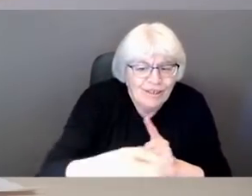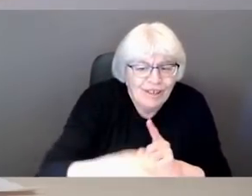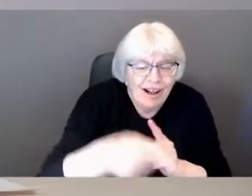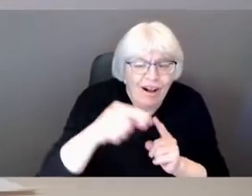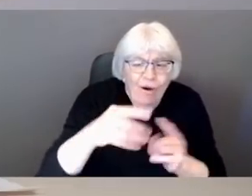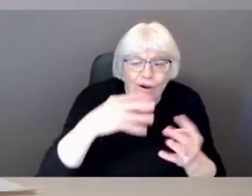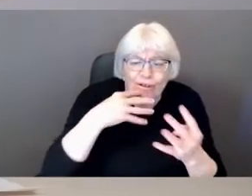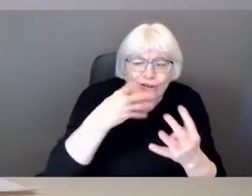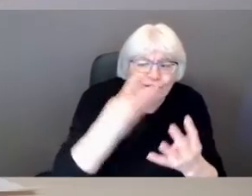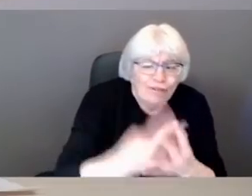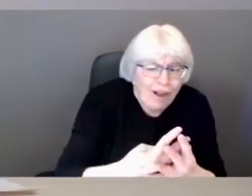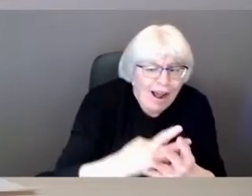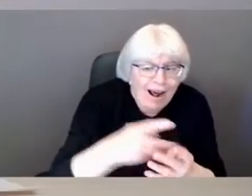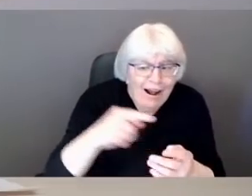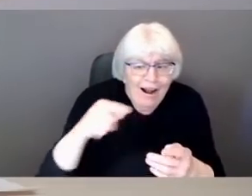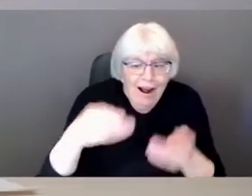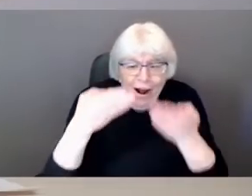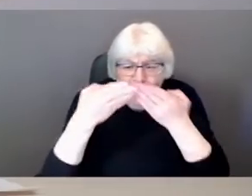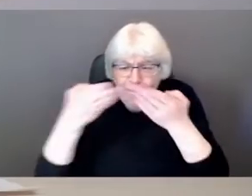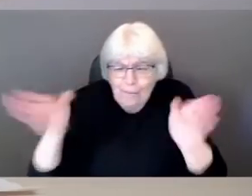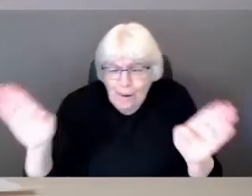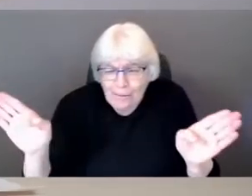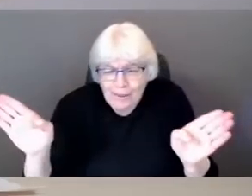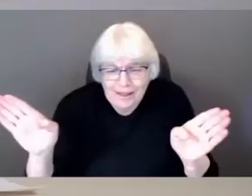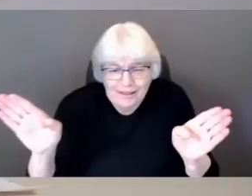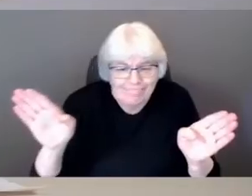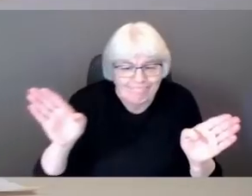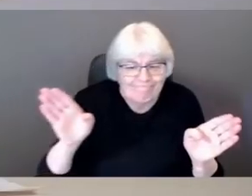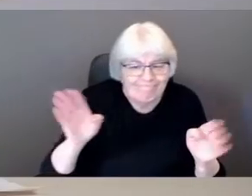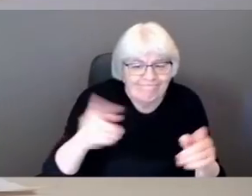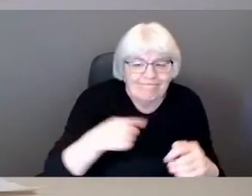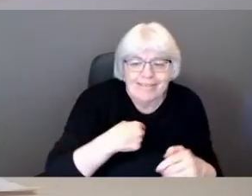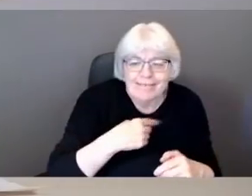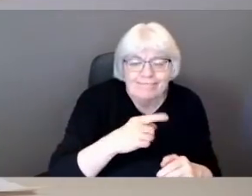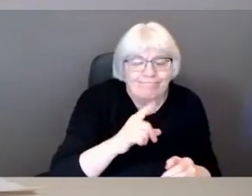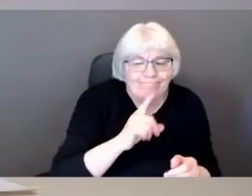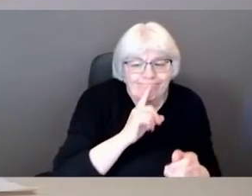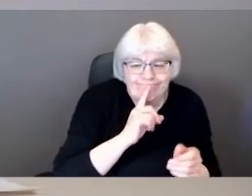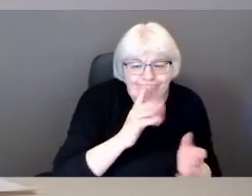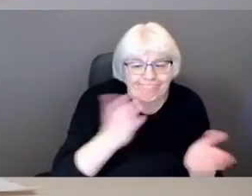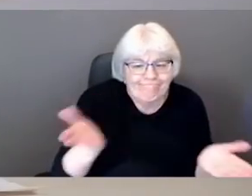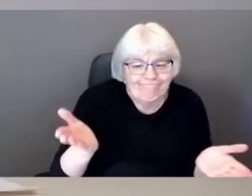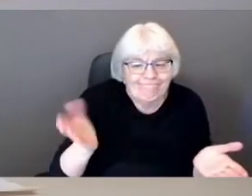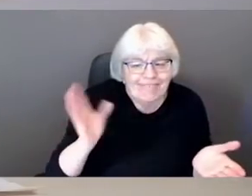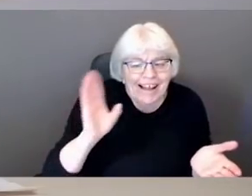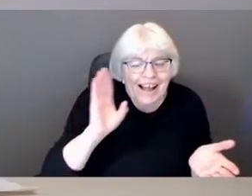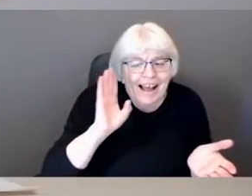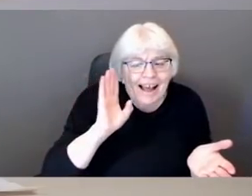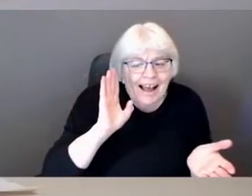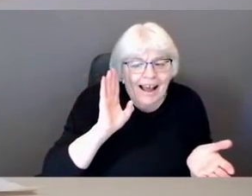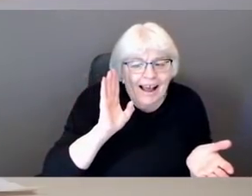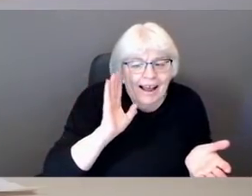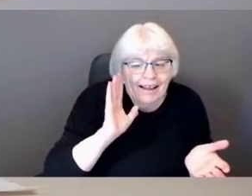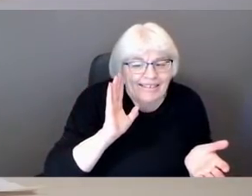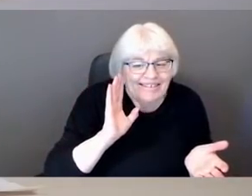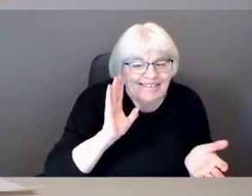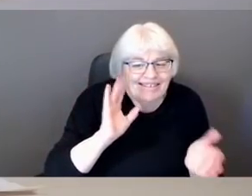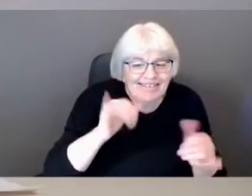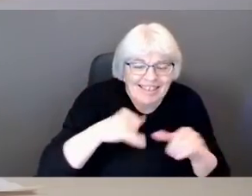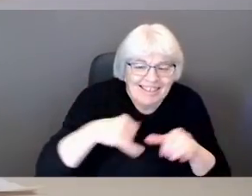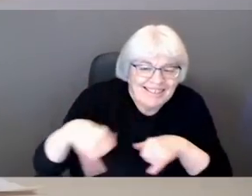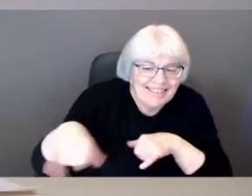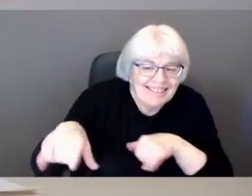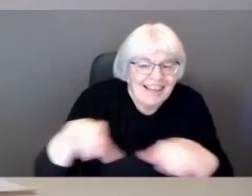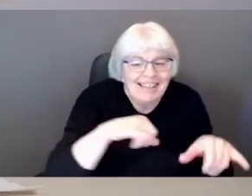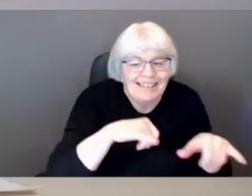the public at large. Hi, Brian. So, as with all our cases, there's a risk assessment